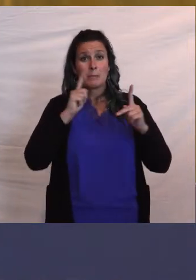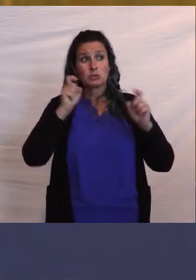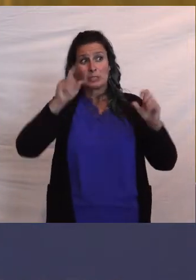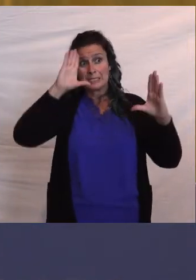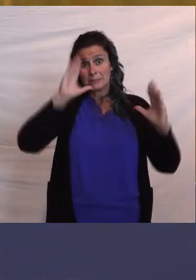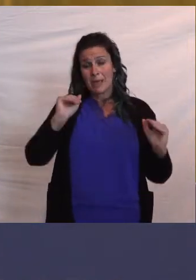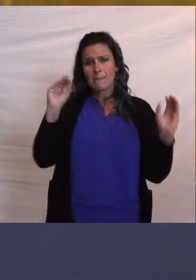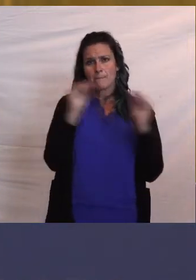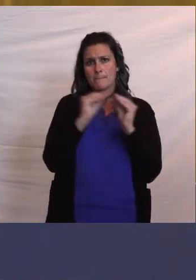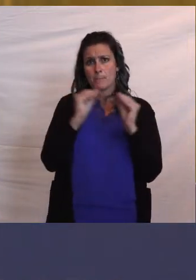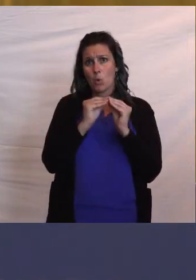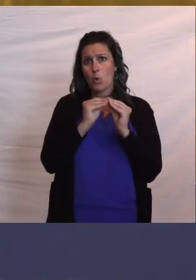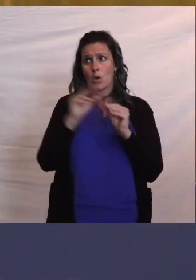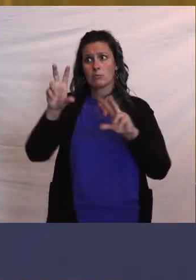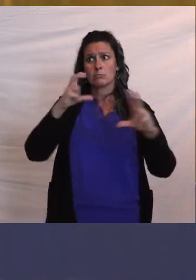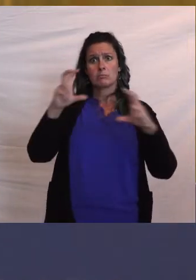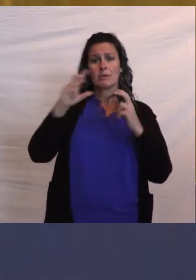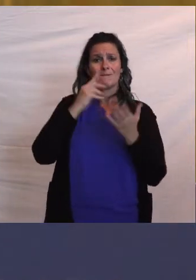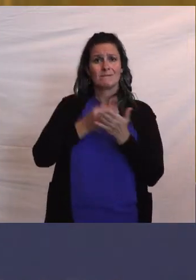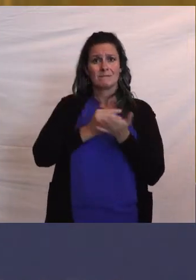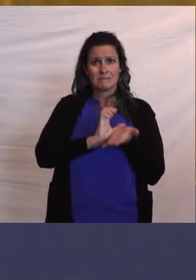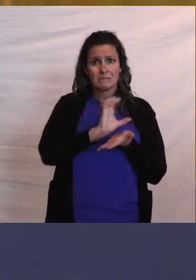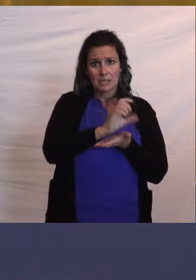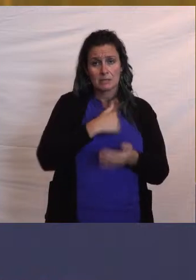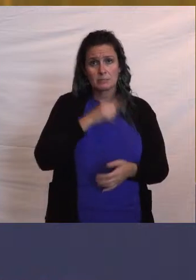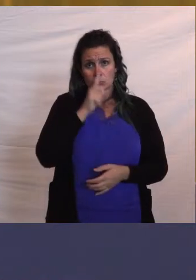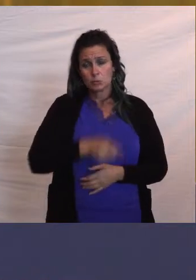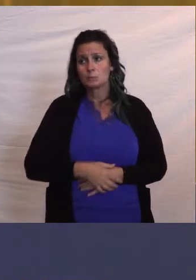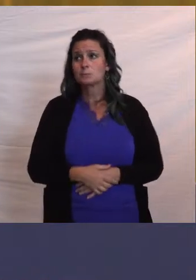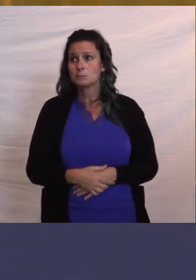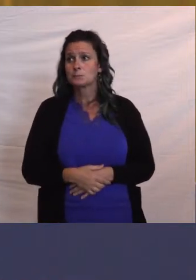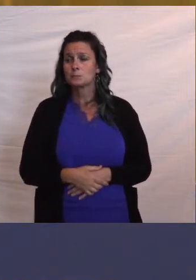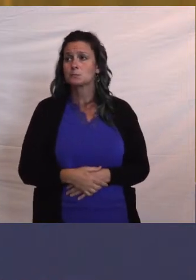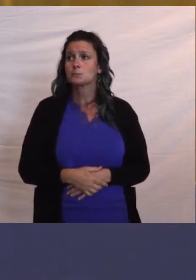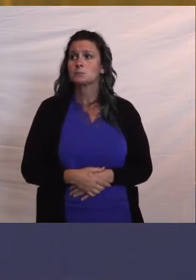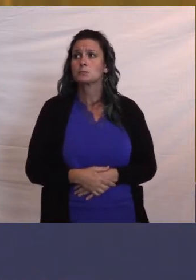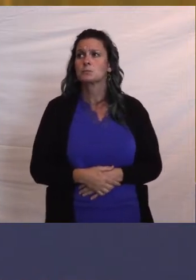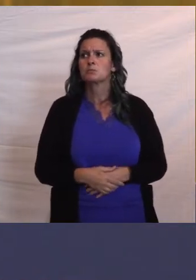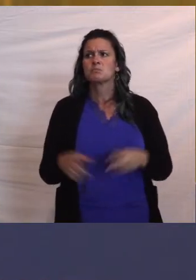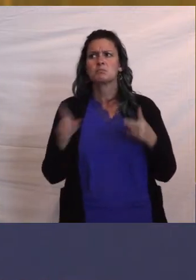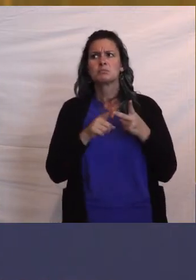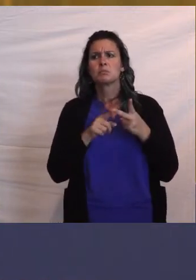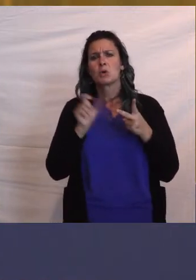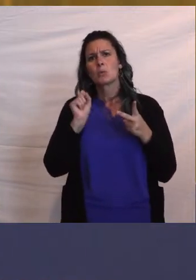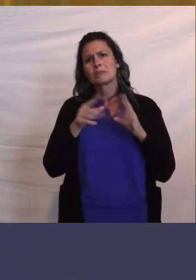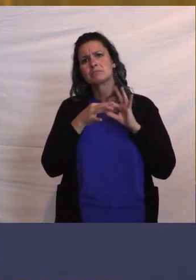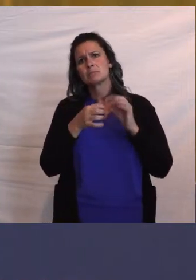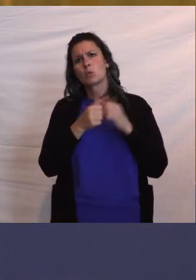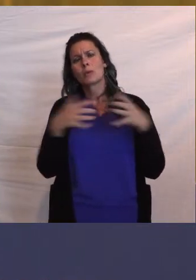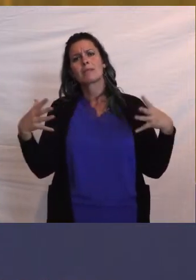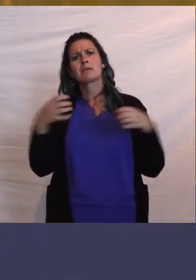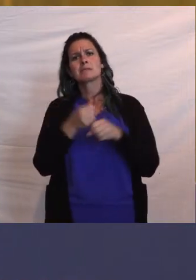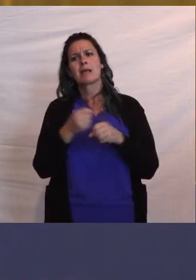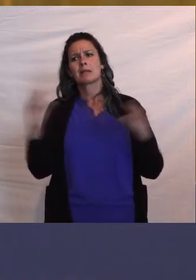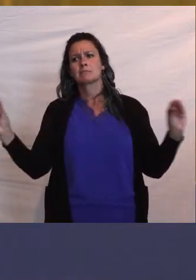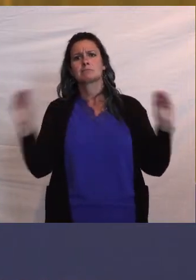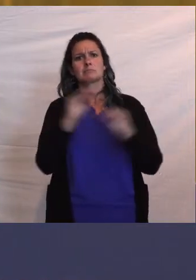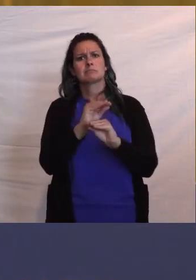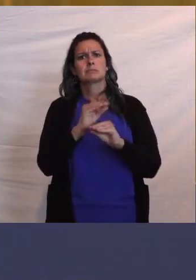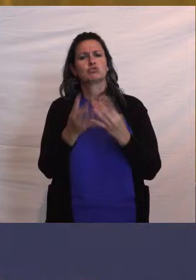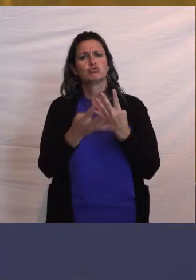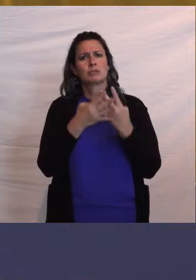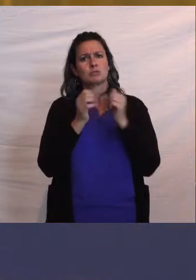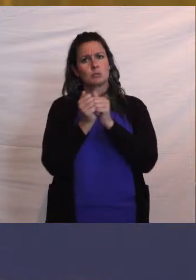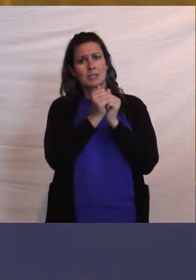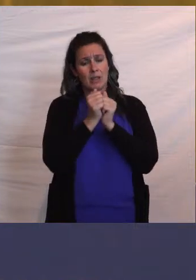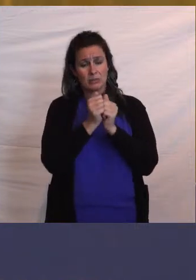more of that and not less. I haven't been asked the question before about consolidation. I mean, you want to make